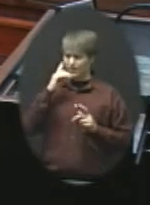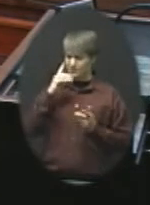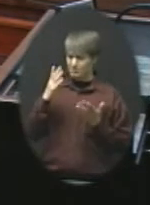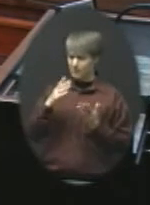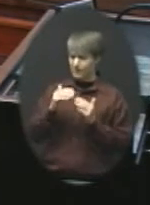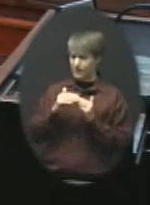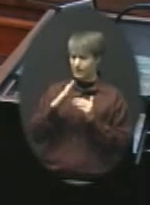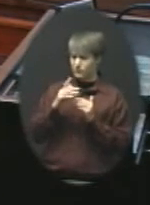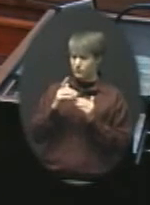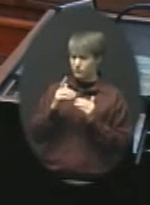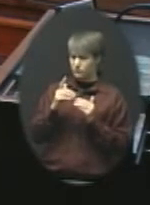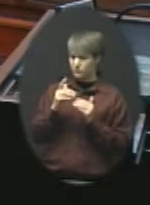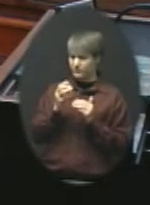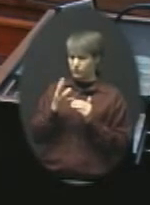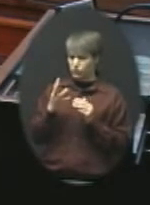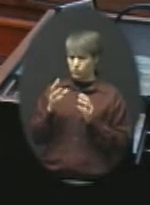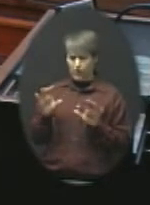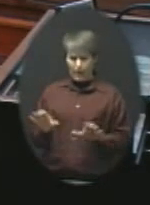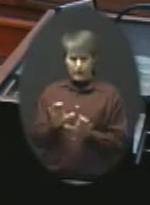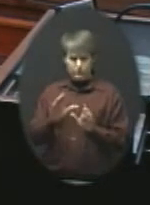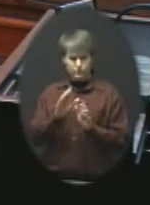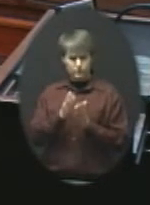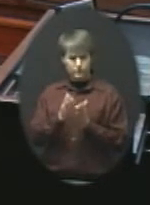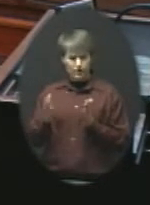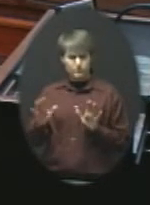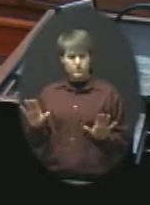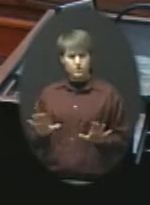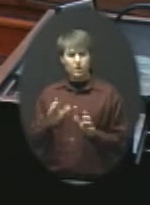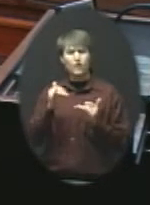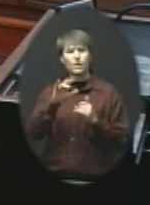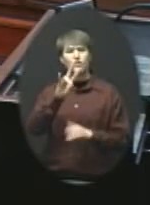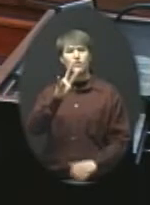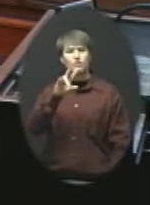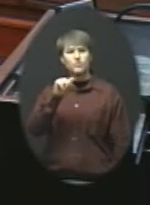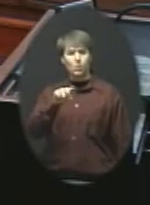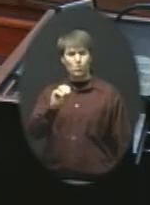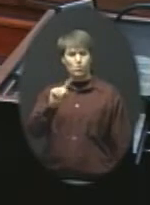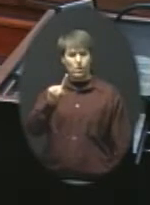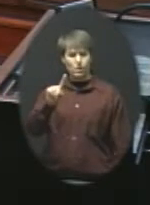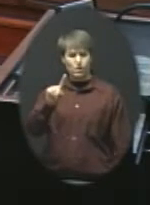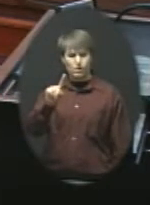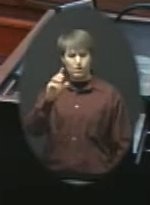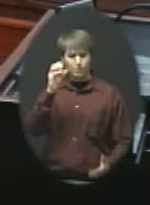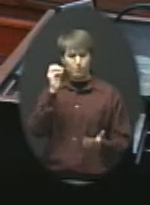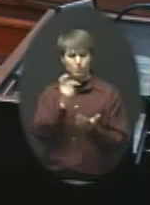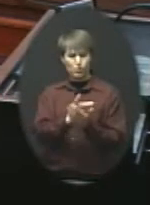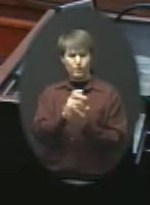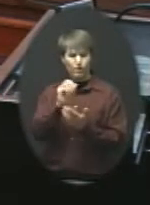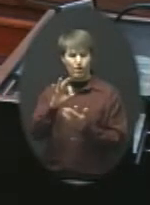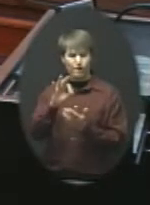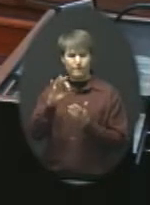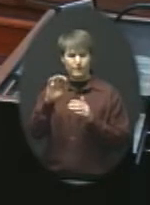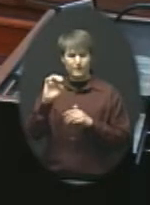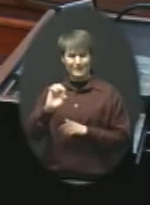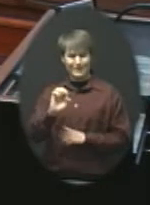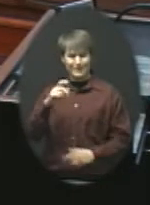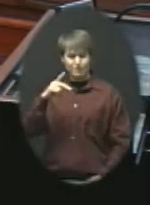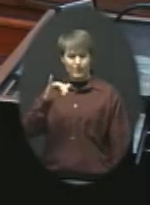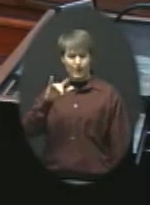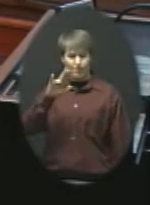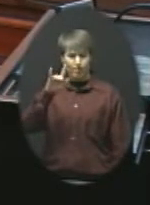least a couple action items done here. Let's try 7.01, approval of e-payables as an